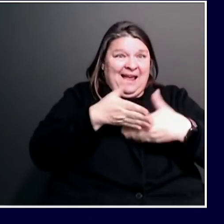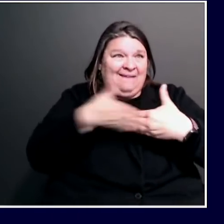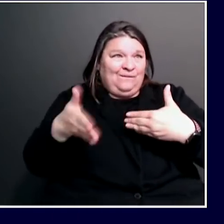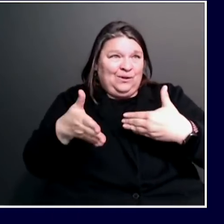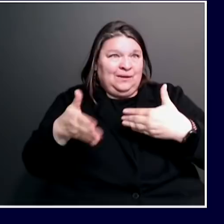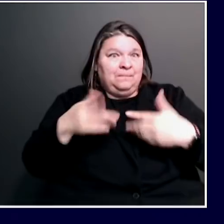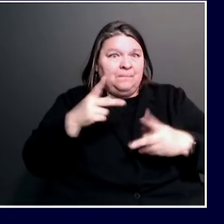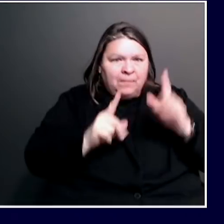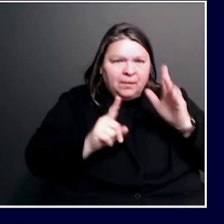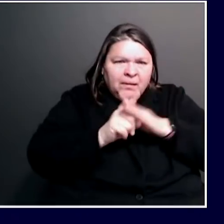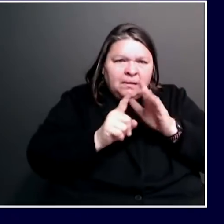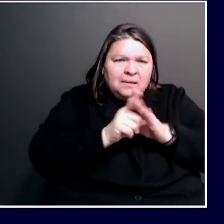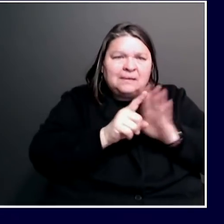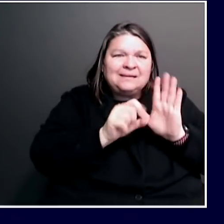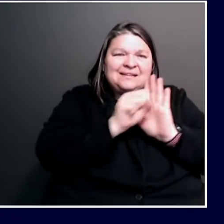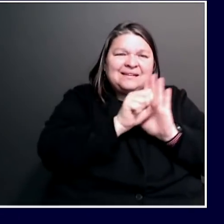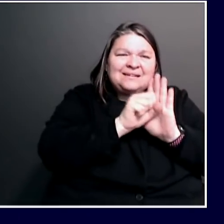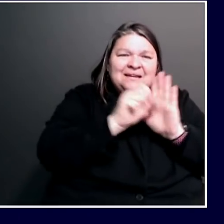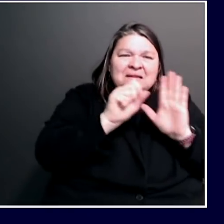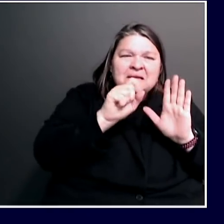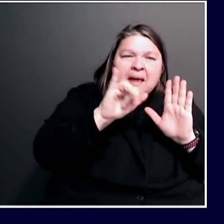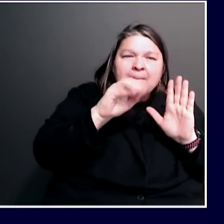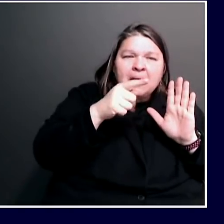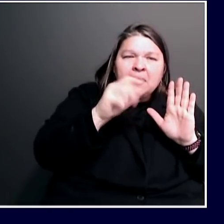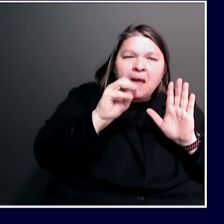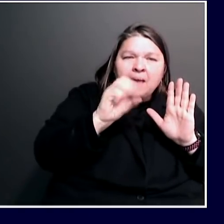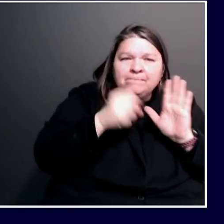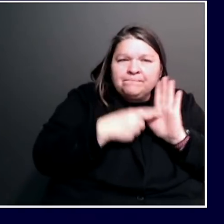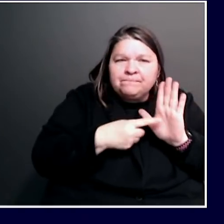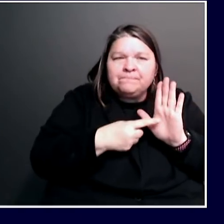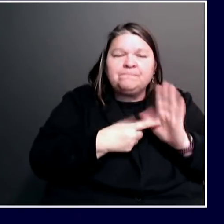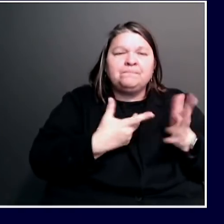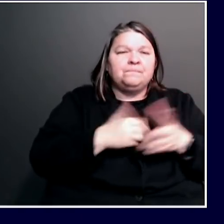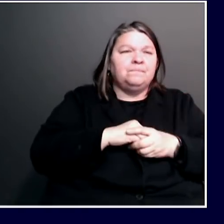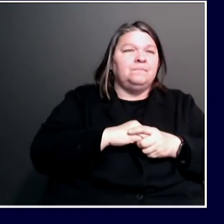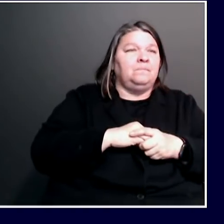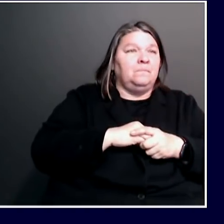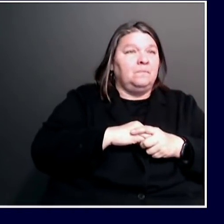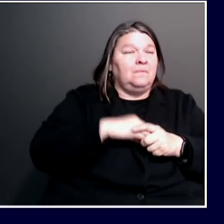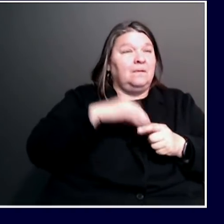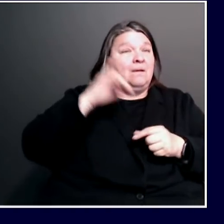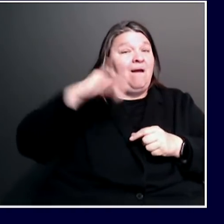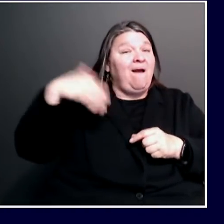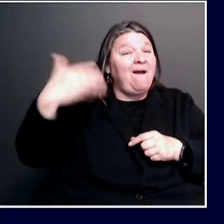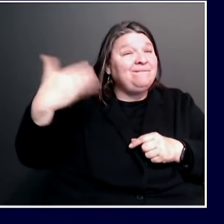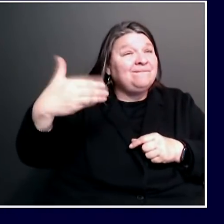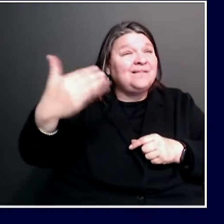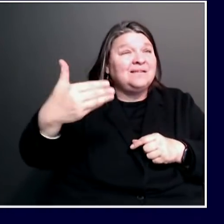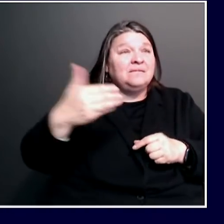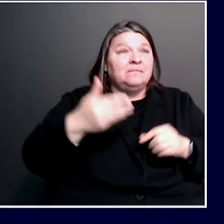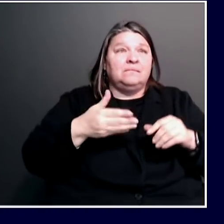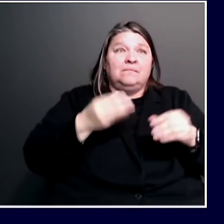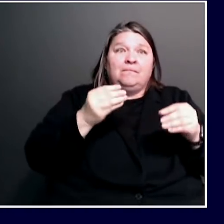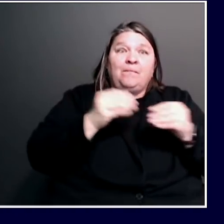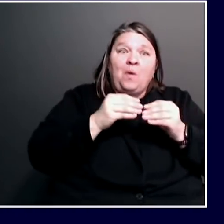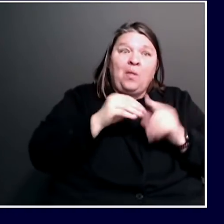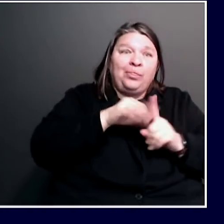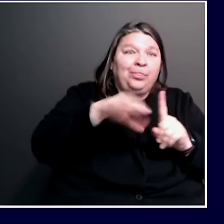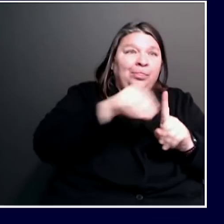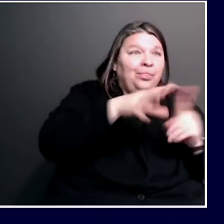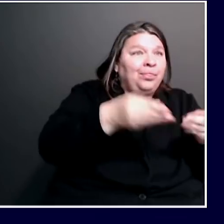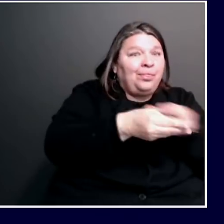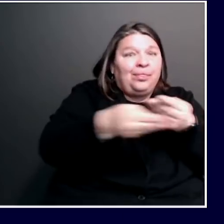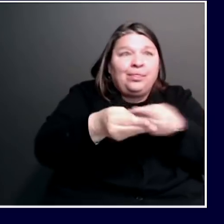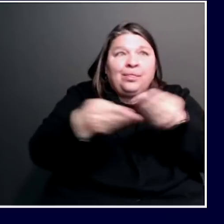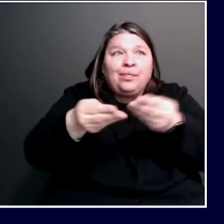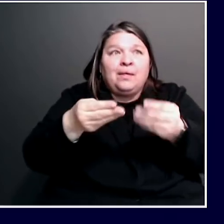transmission is front-loaded from a transmission perspective, and Omicron more so than prior variants. So what does all